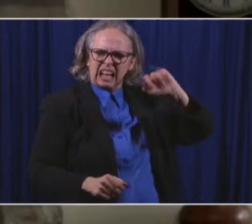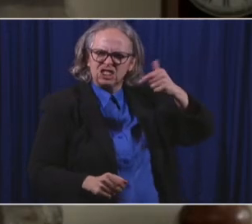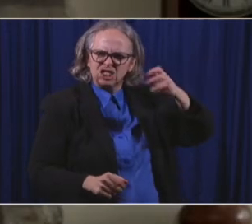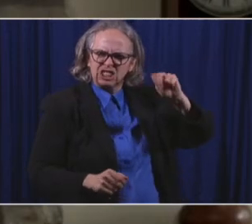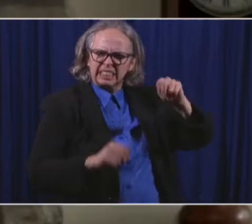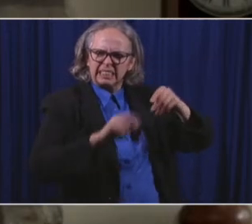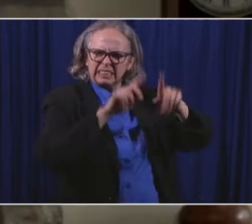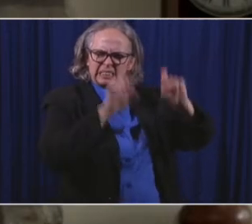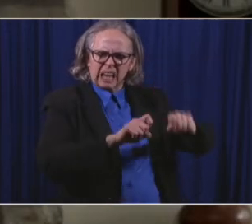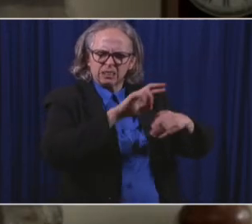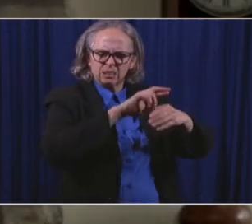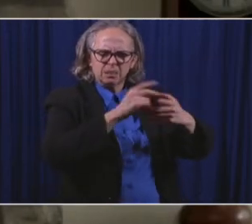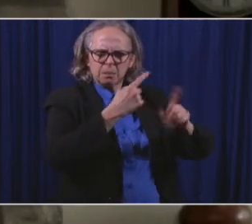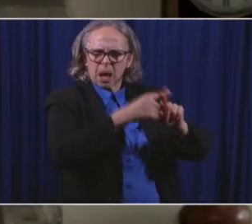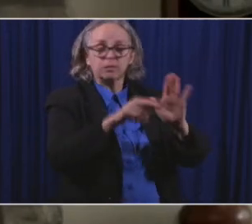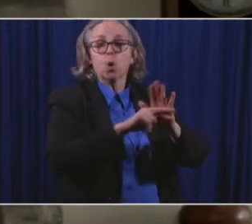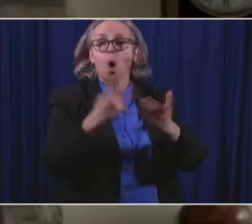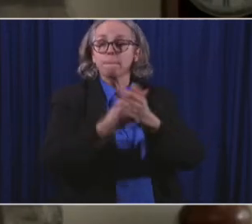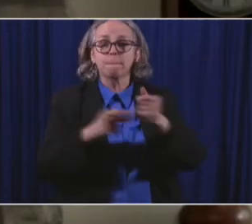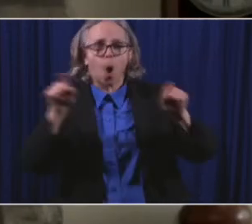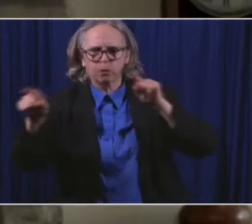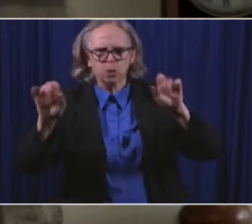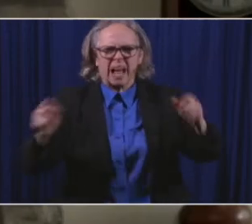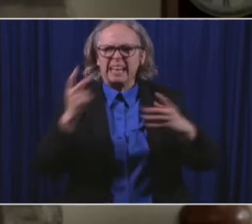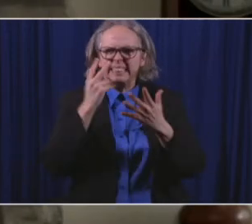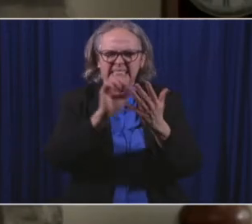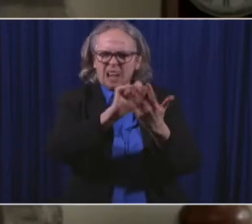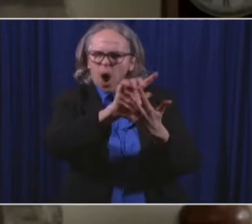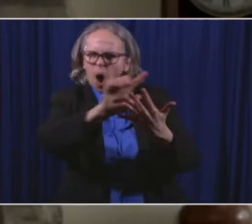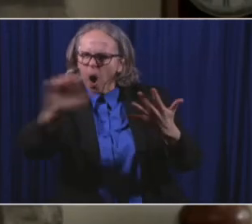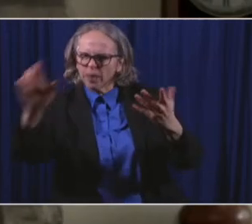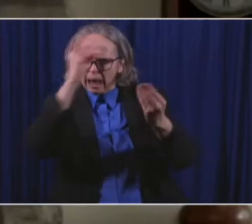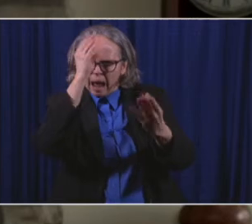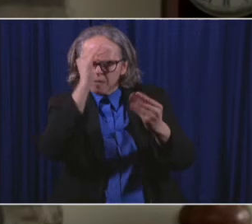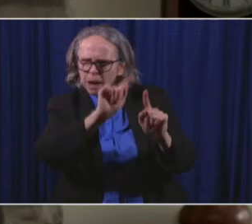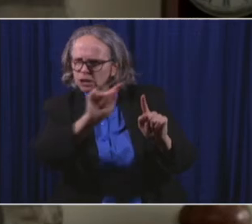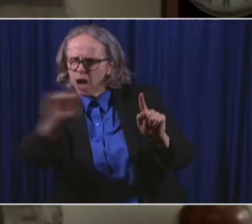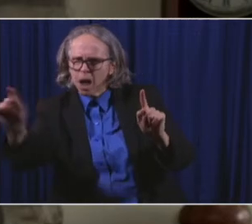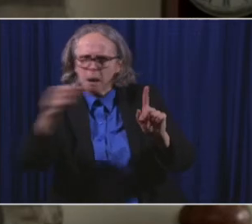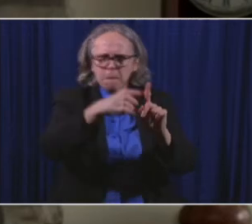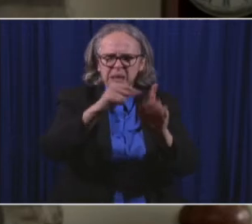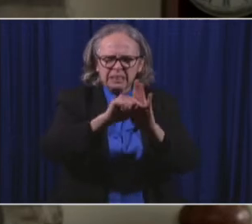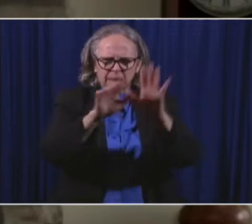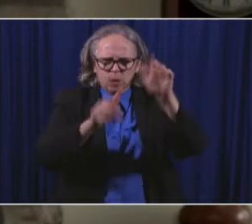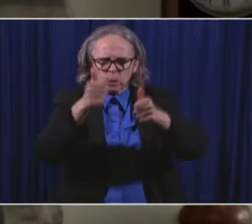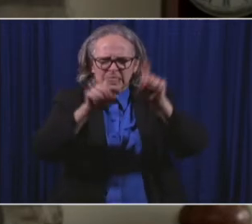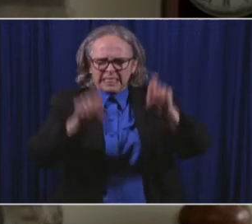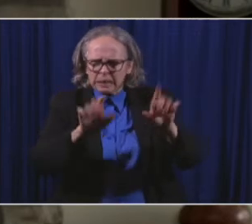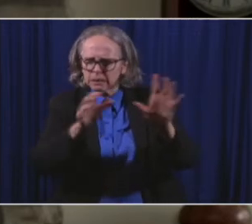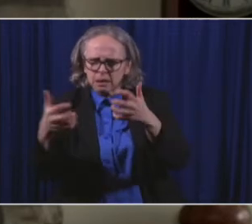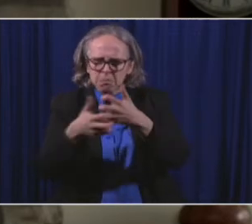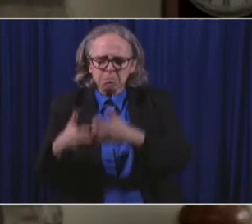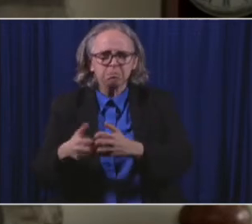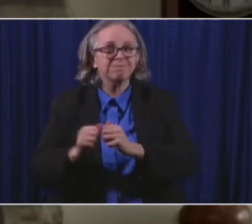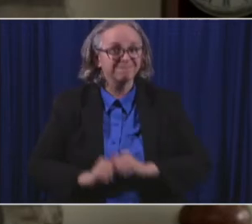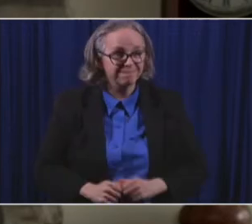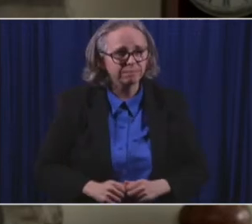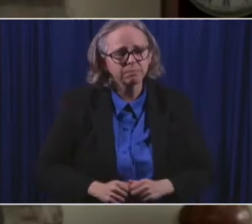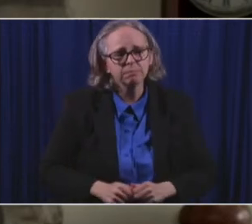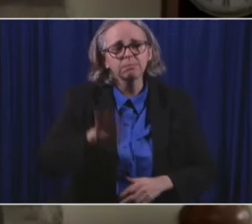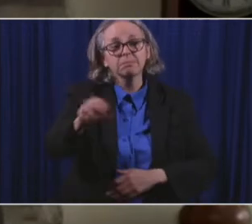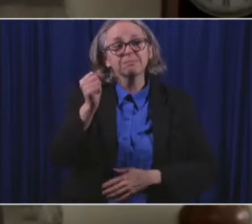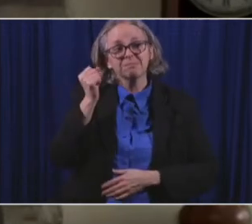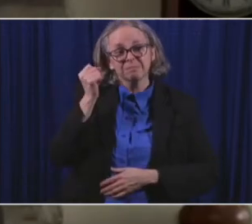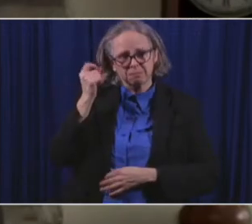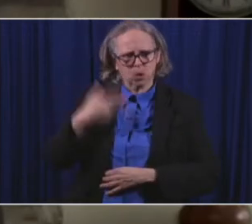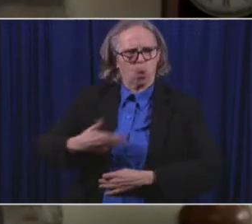it in any one of those three groupings. We will be reporting the combined rate as our default, and that's what you